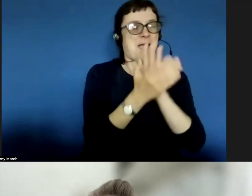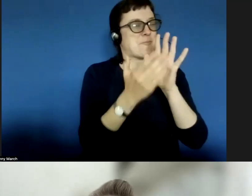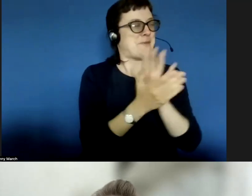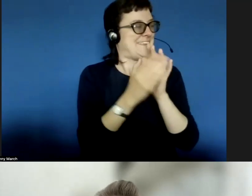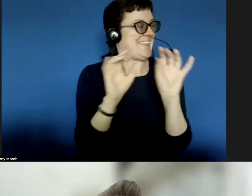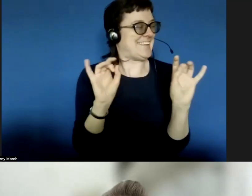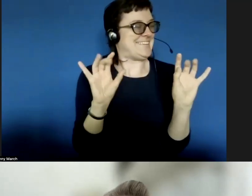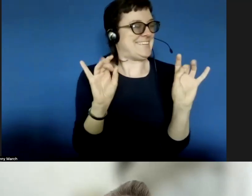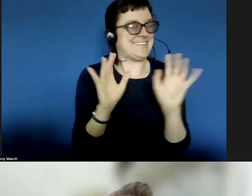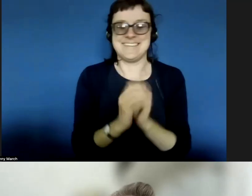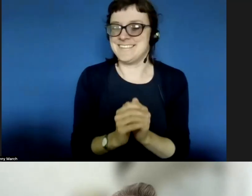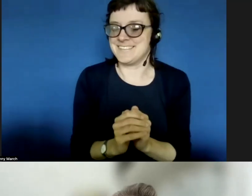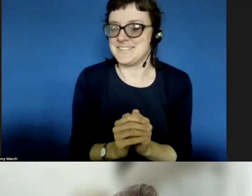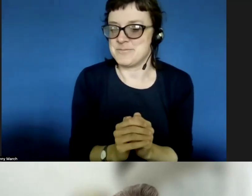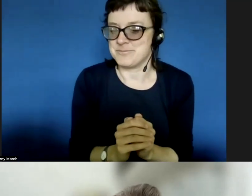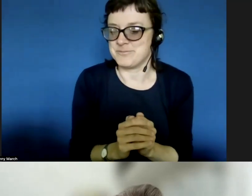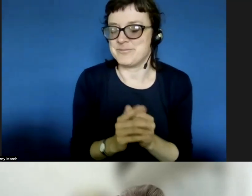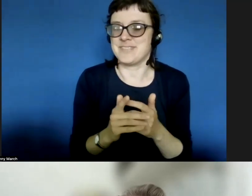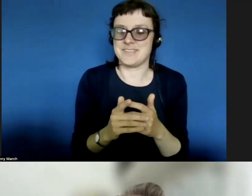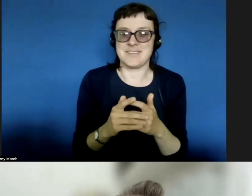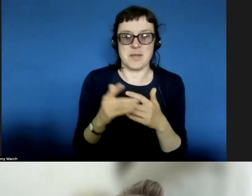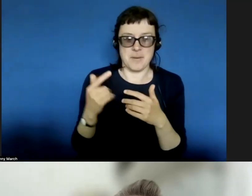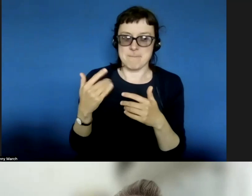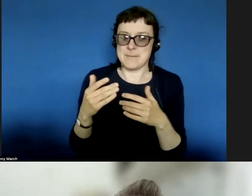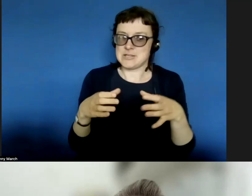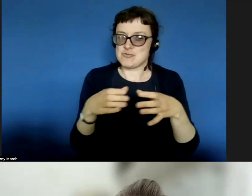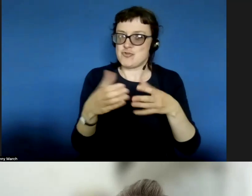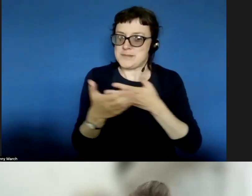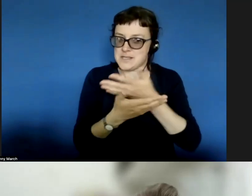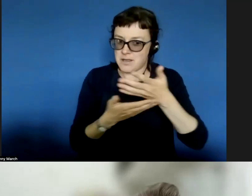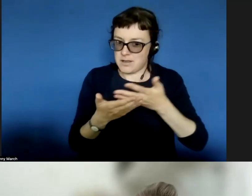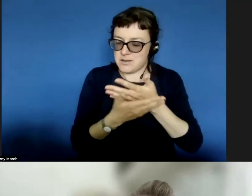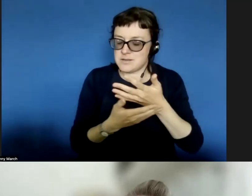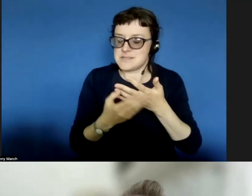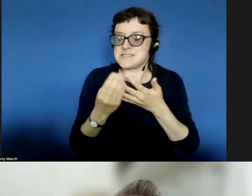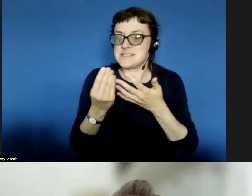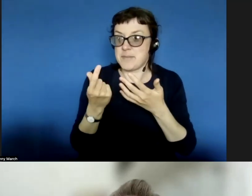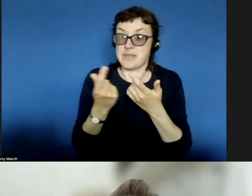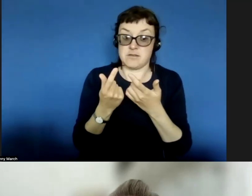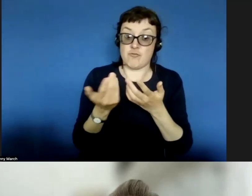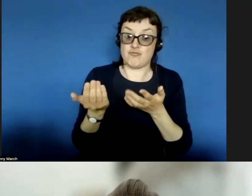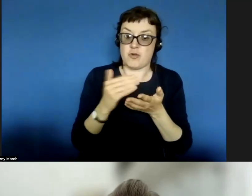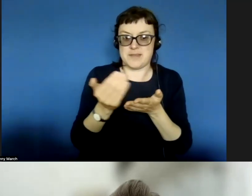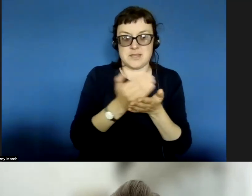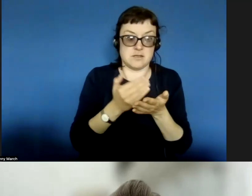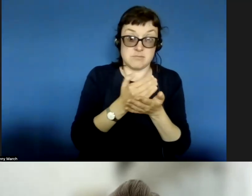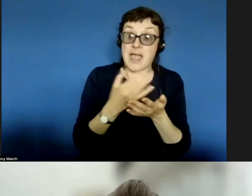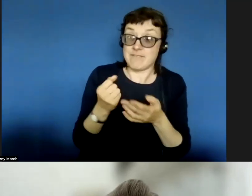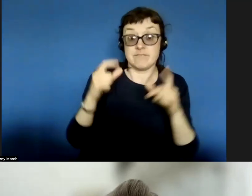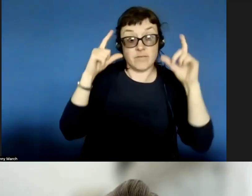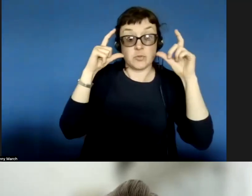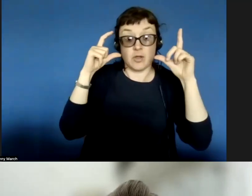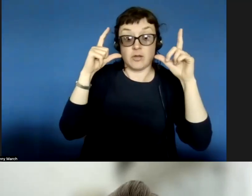And we had, because we talked a lot then, because some of the stuff that we did have from the collection was things like photographs